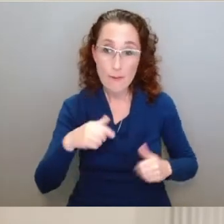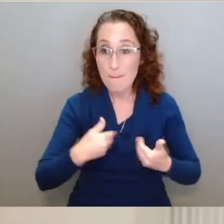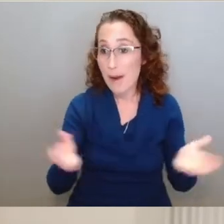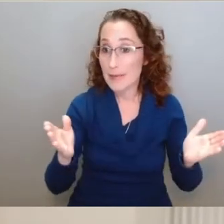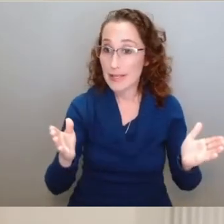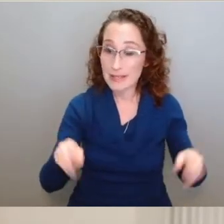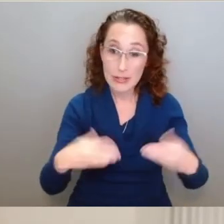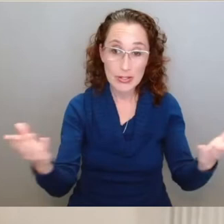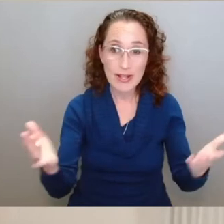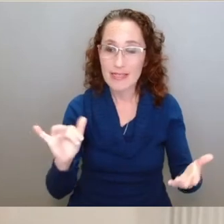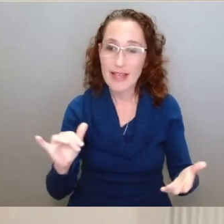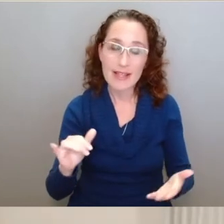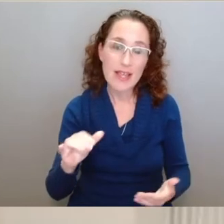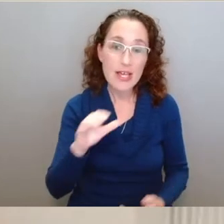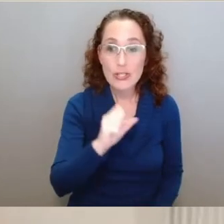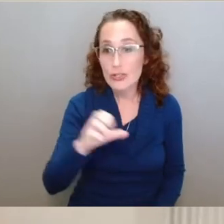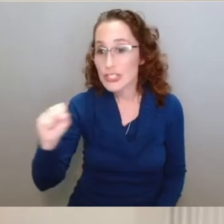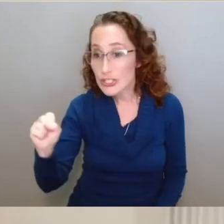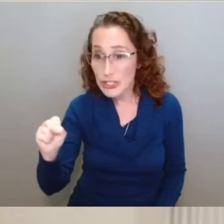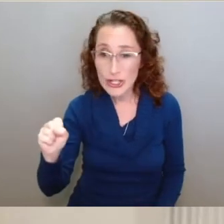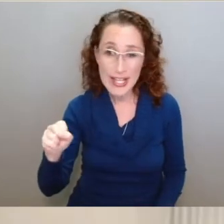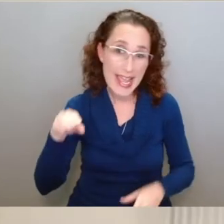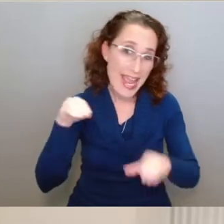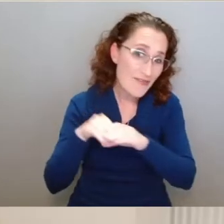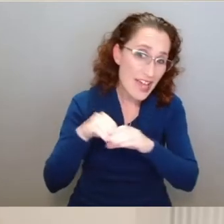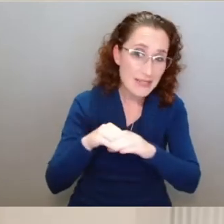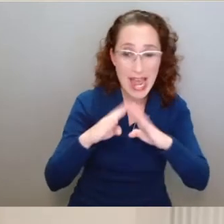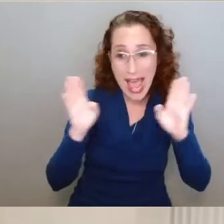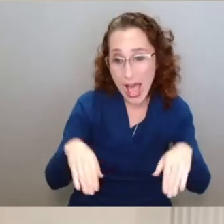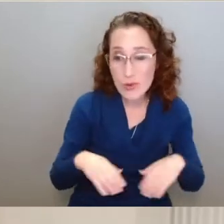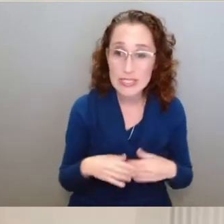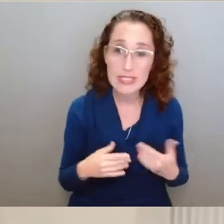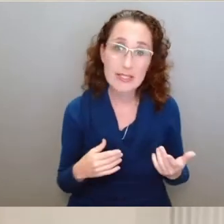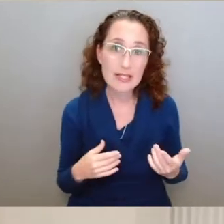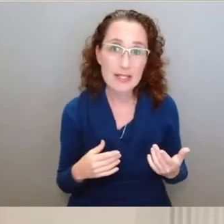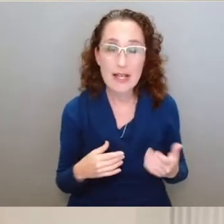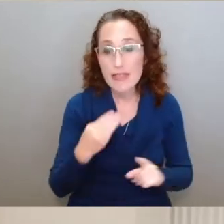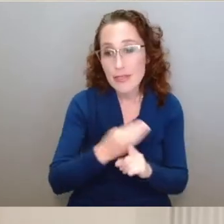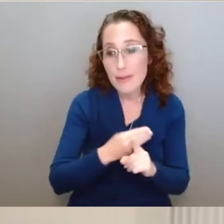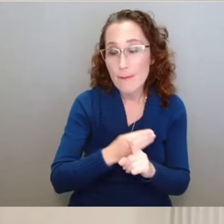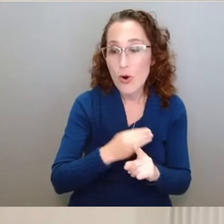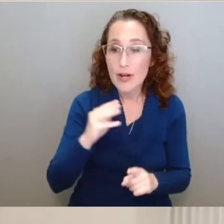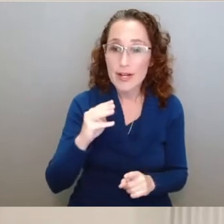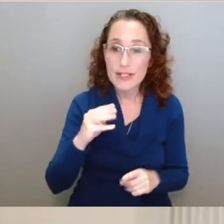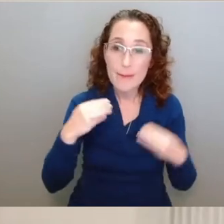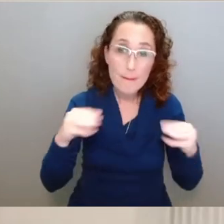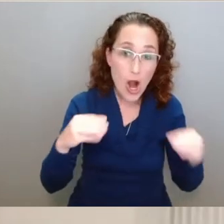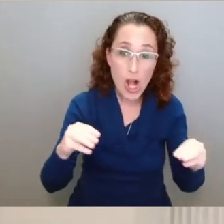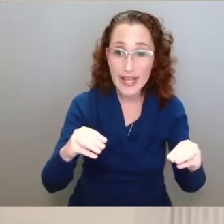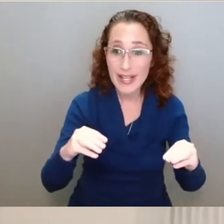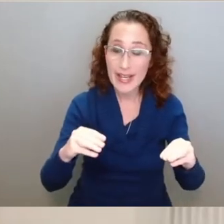included Social Security and massive investment in housing, the subsidization of the mortgage market to create mass home